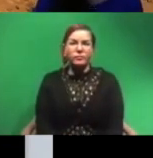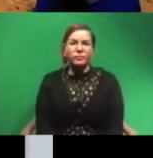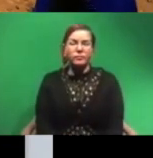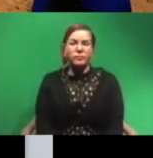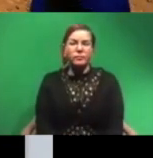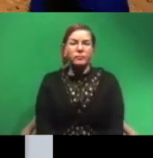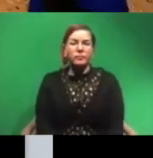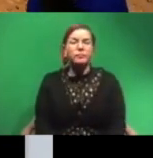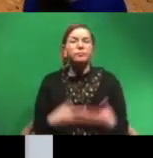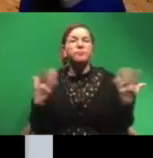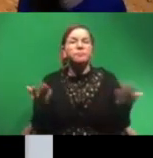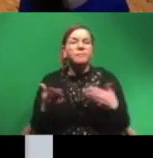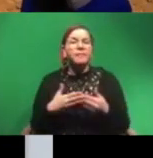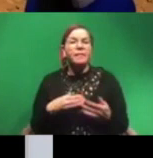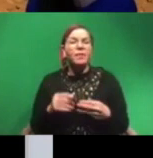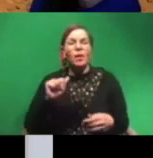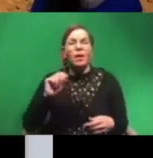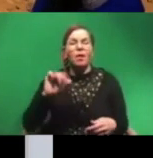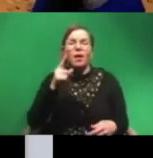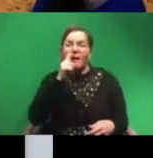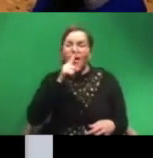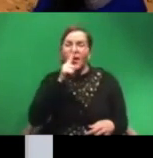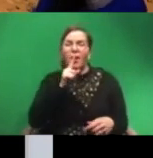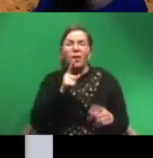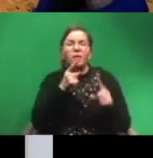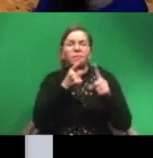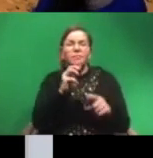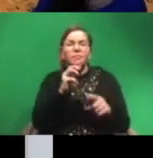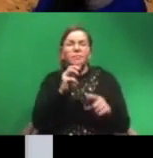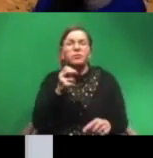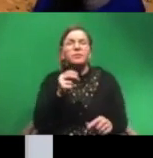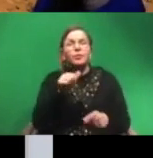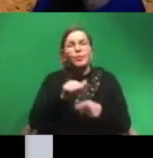So even though these analog missions are only practice, they help